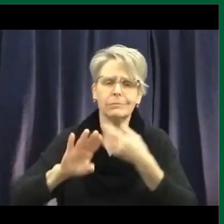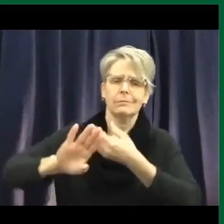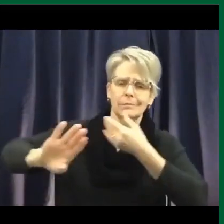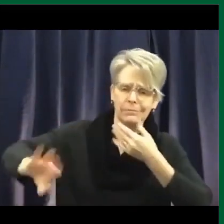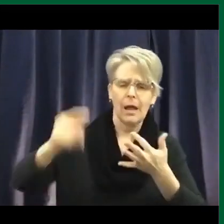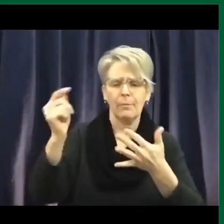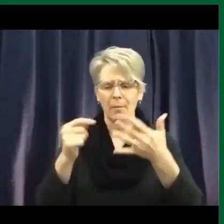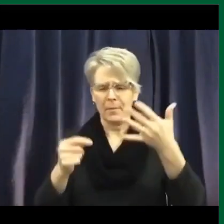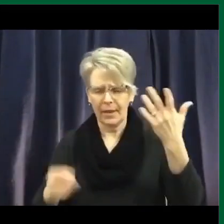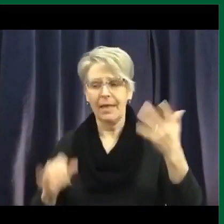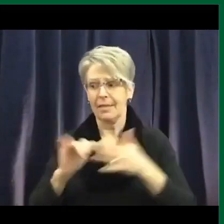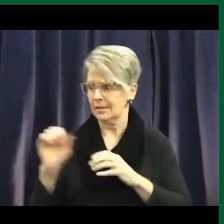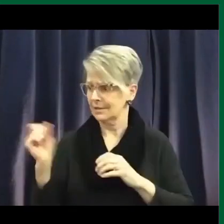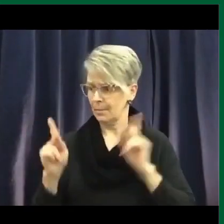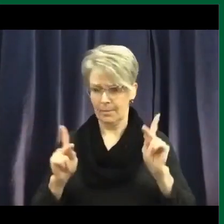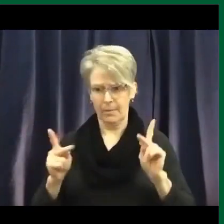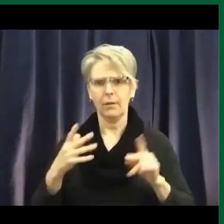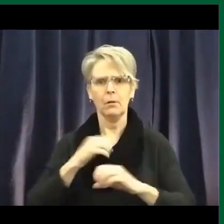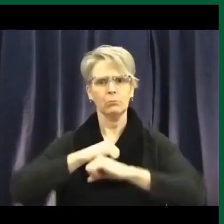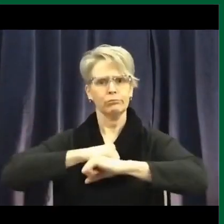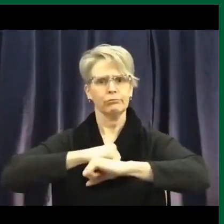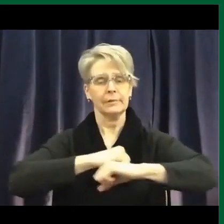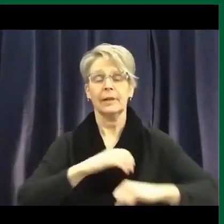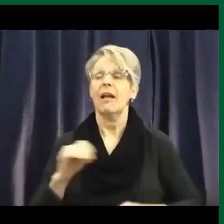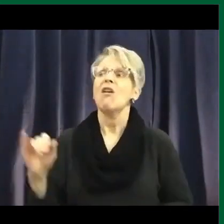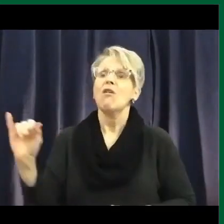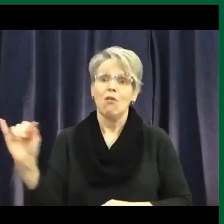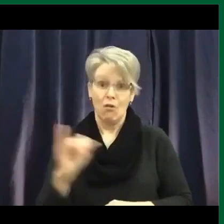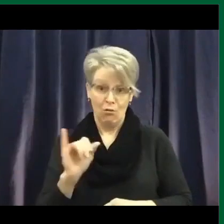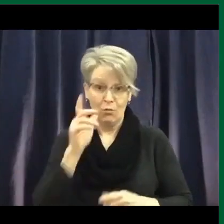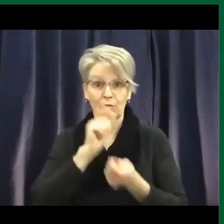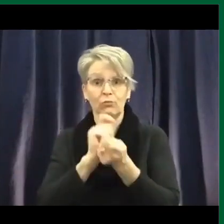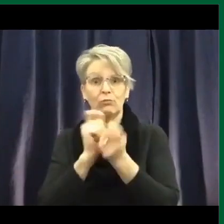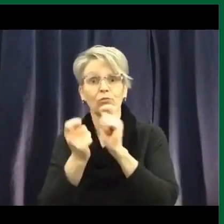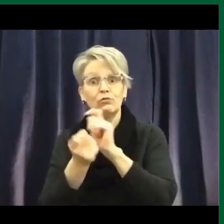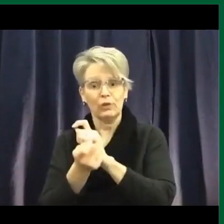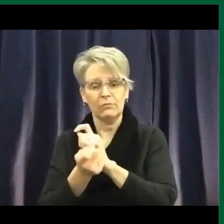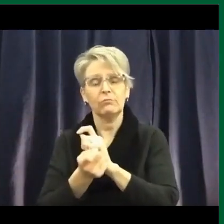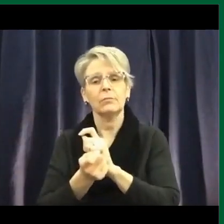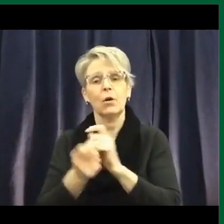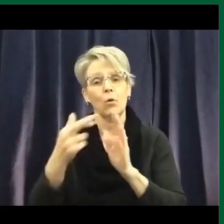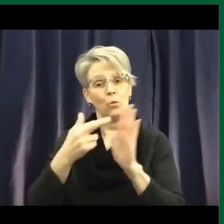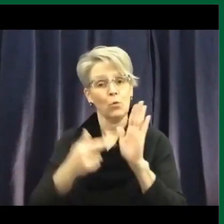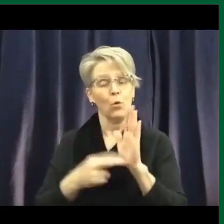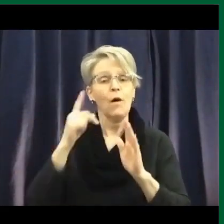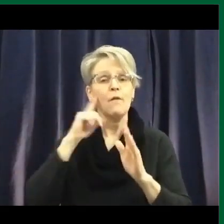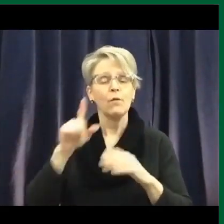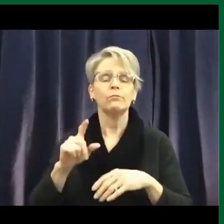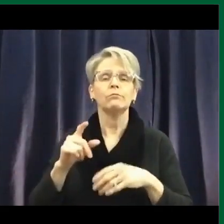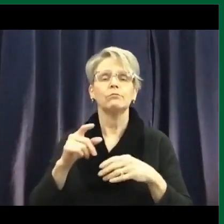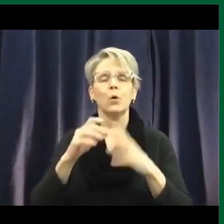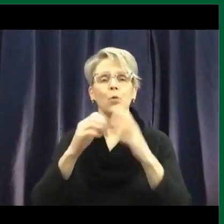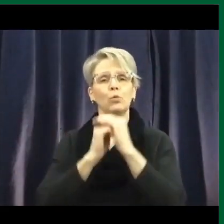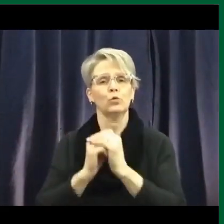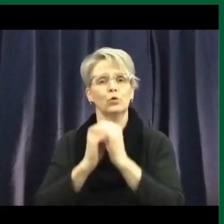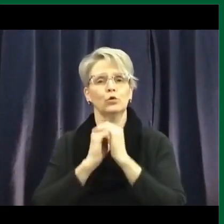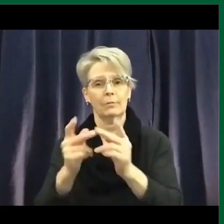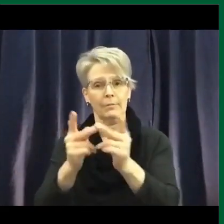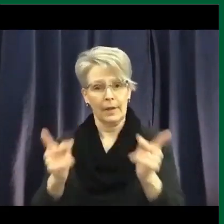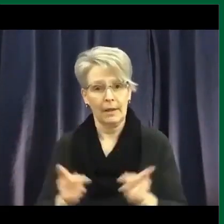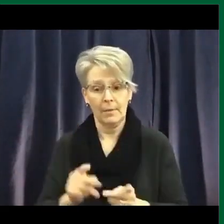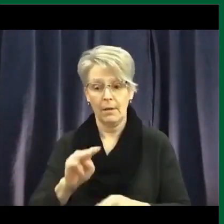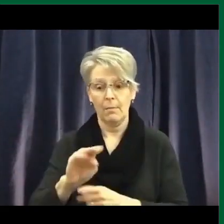far. We're also changing restrictions on places of worship. Effective on March the 19th, all places